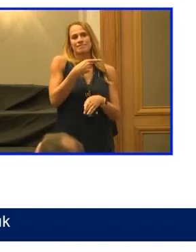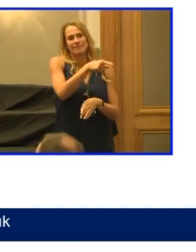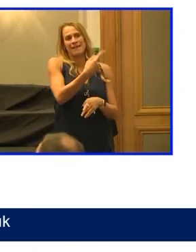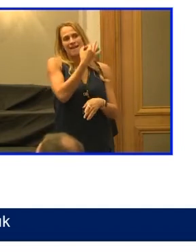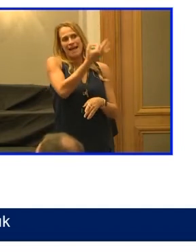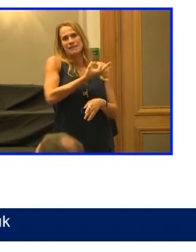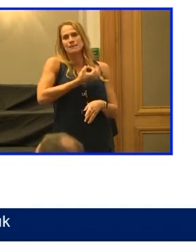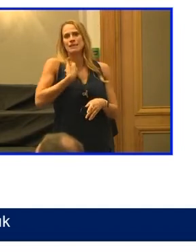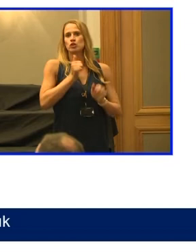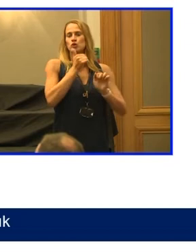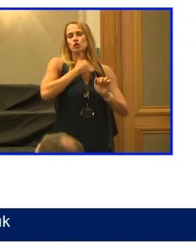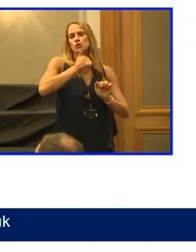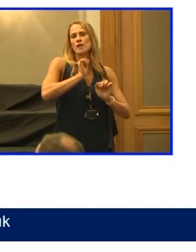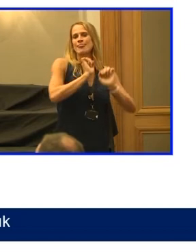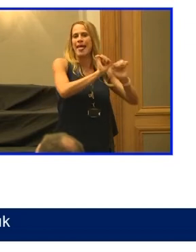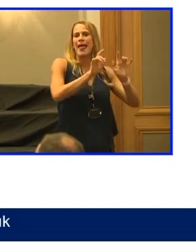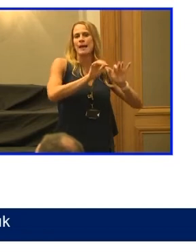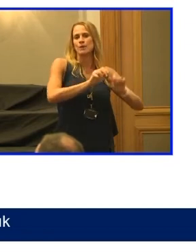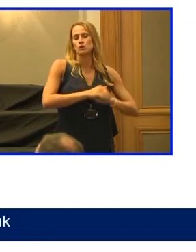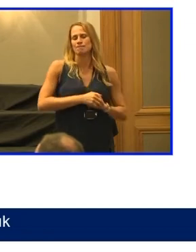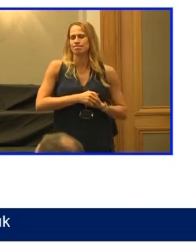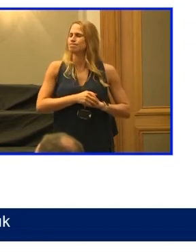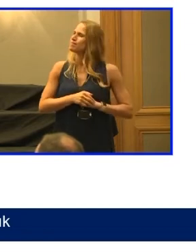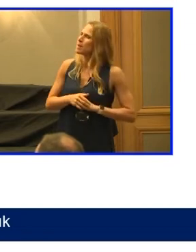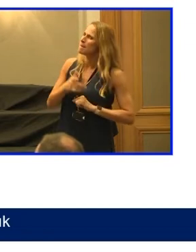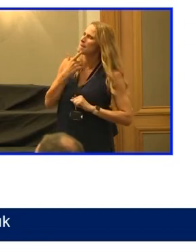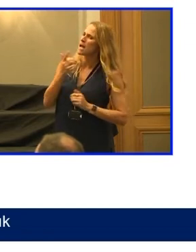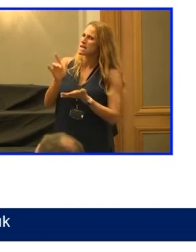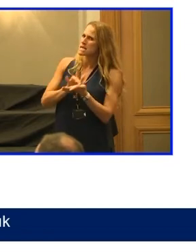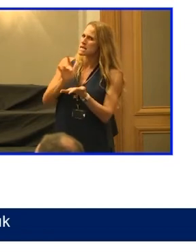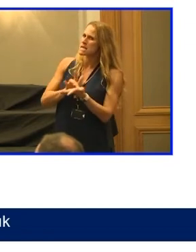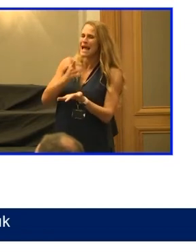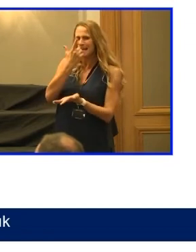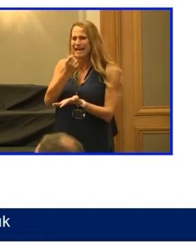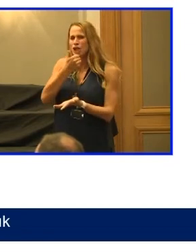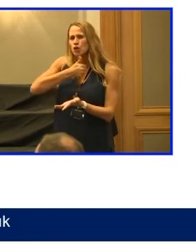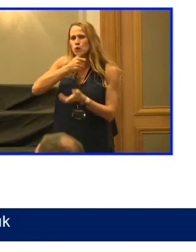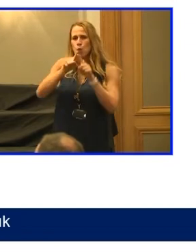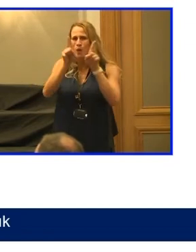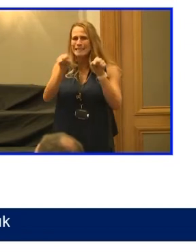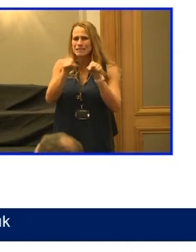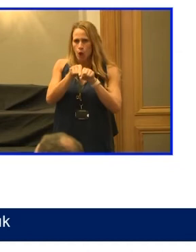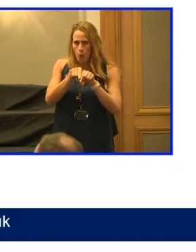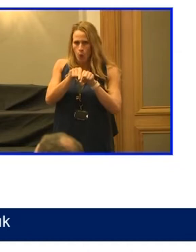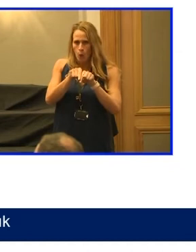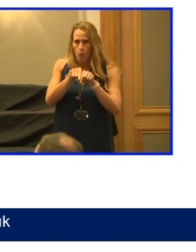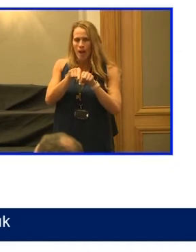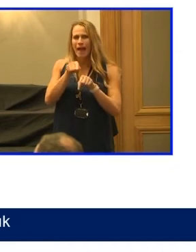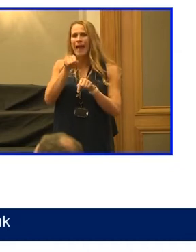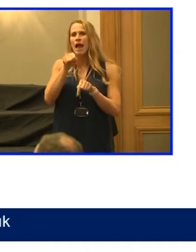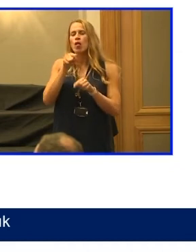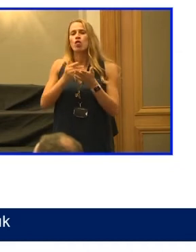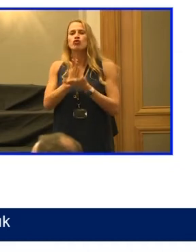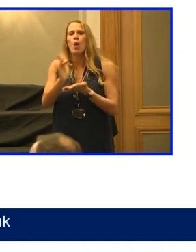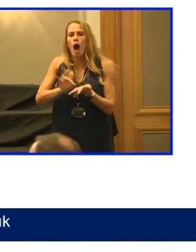is, I know you're going to ask about smart tablets. Mm-hmm. Can I use window packages on an iPad in the interim before I get a support worker? And I've